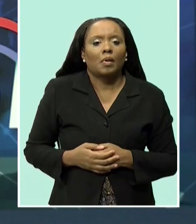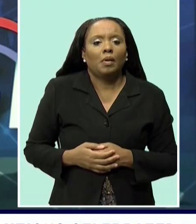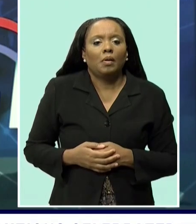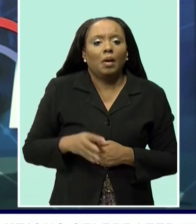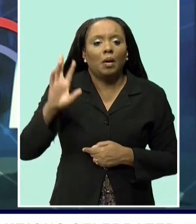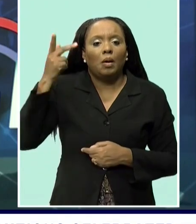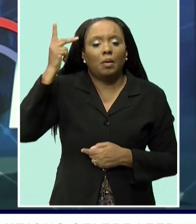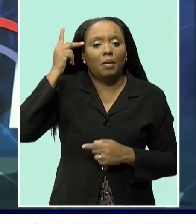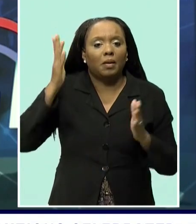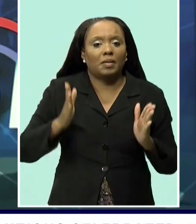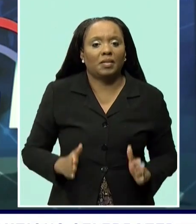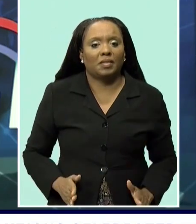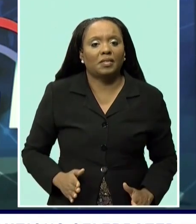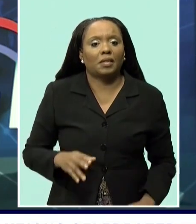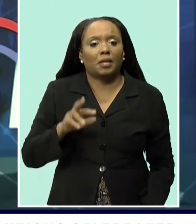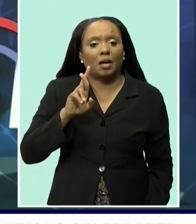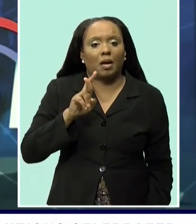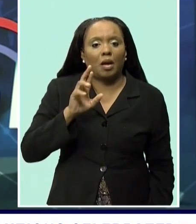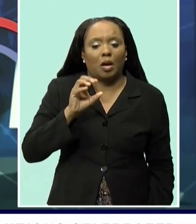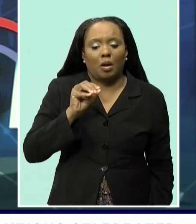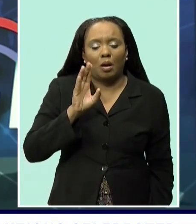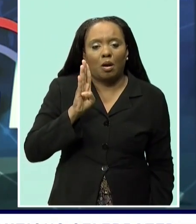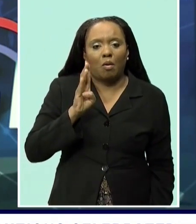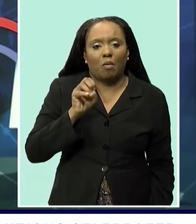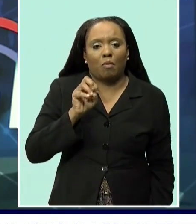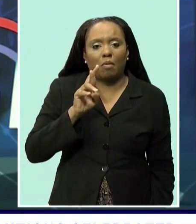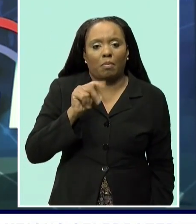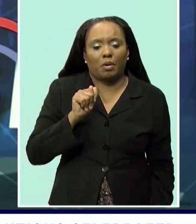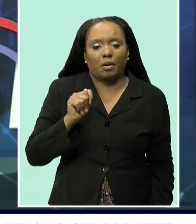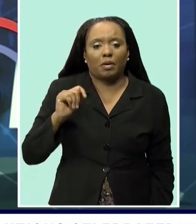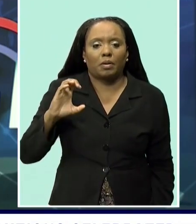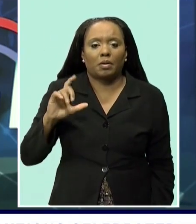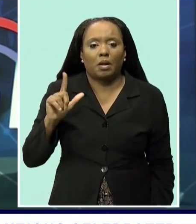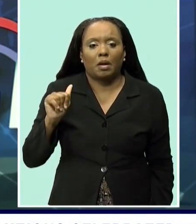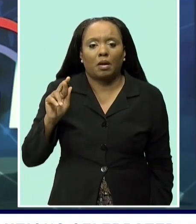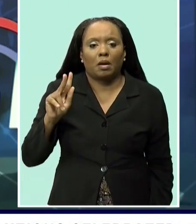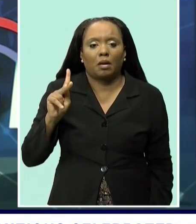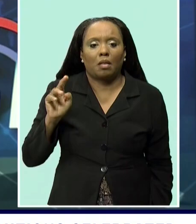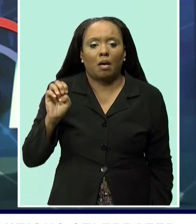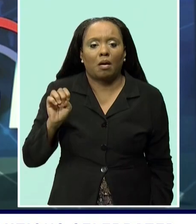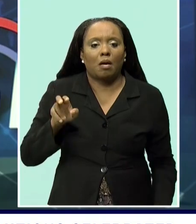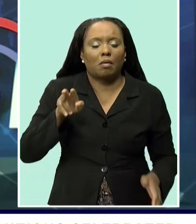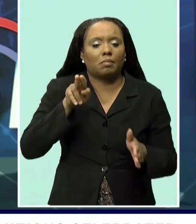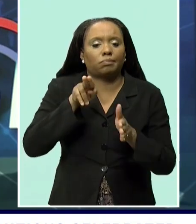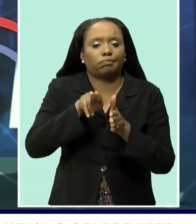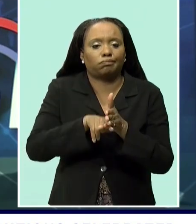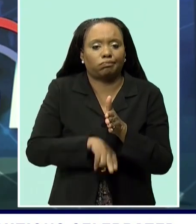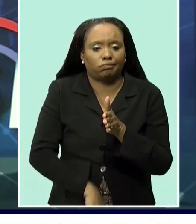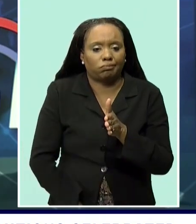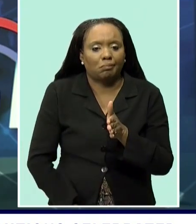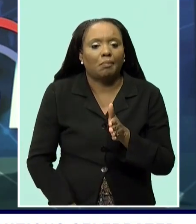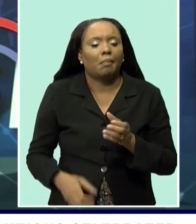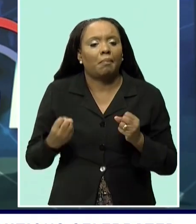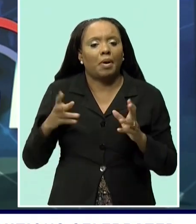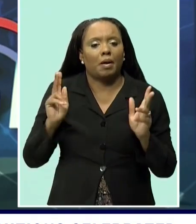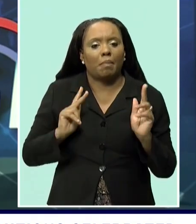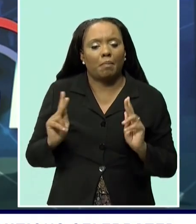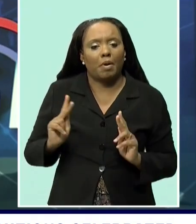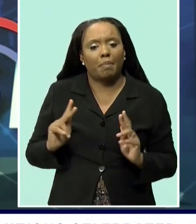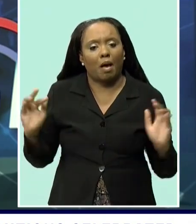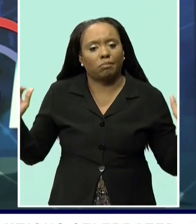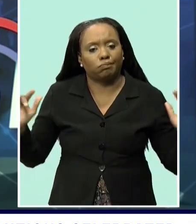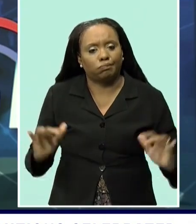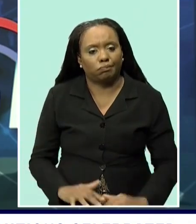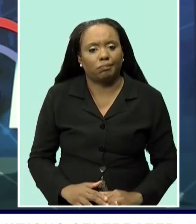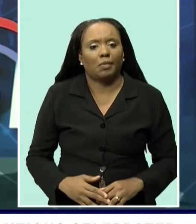celebrated as the Caribbean came together to pay homage to a man who left his mark not only on the local scene, but regionally. Tributes